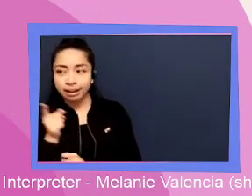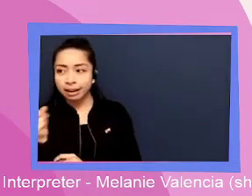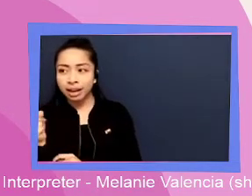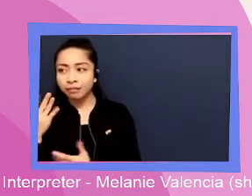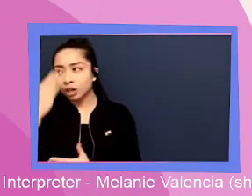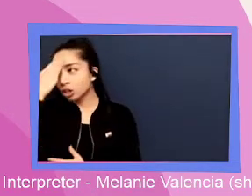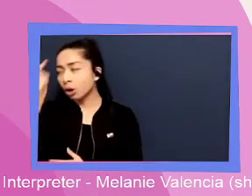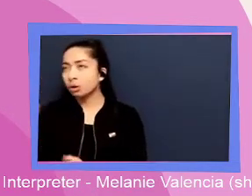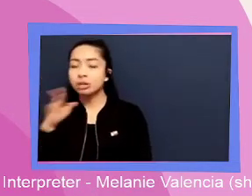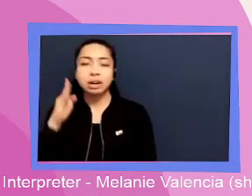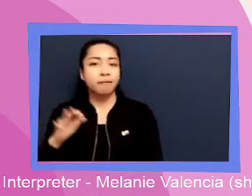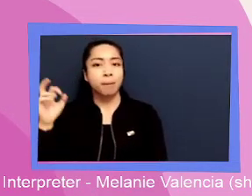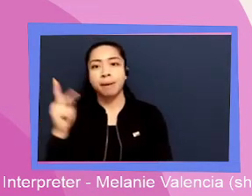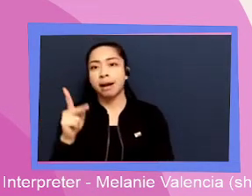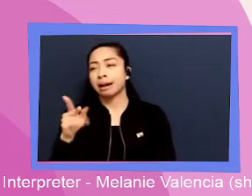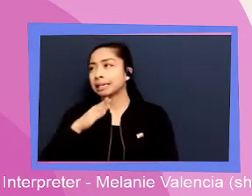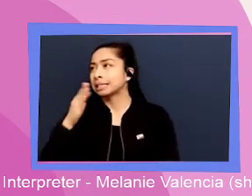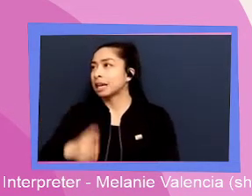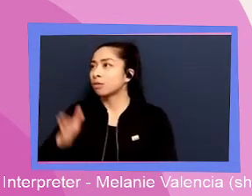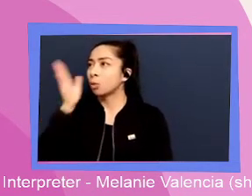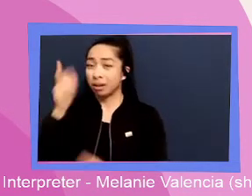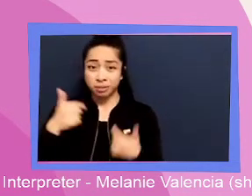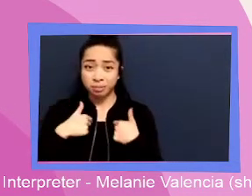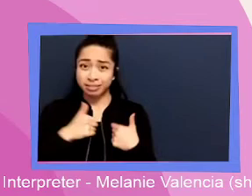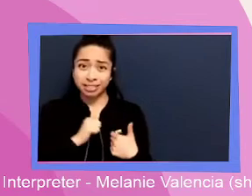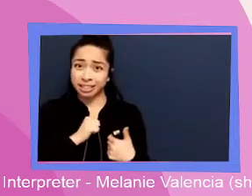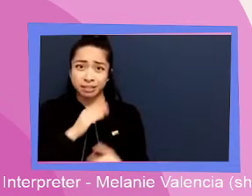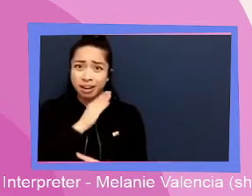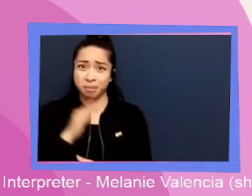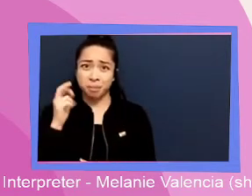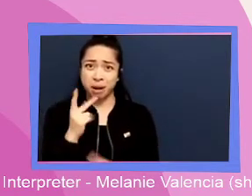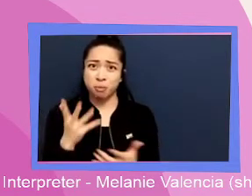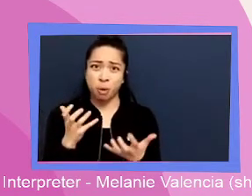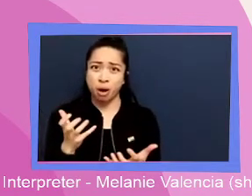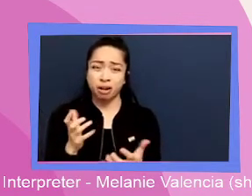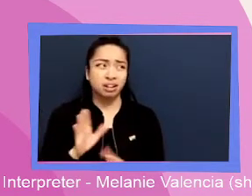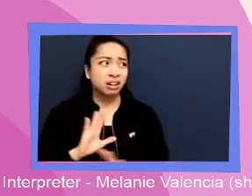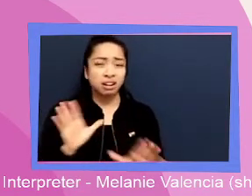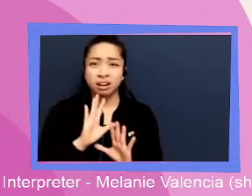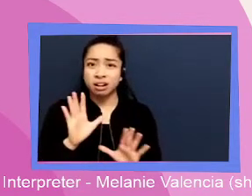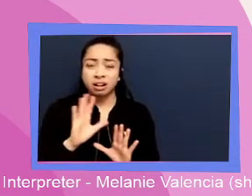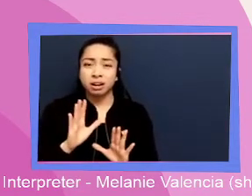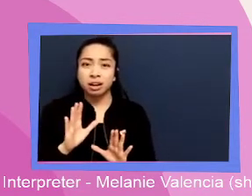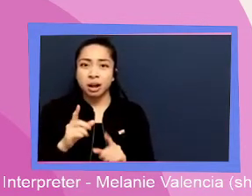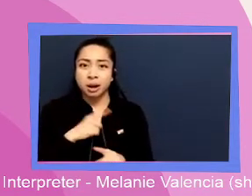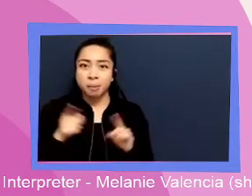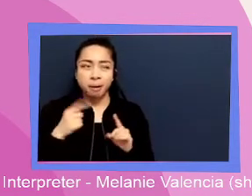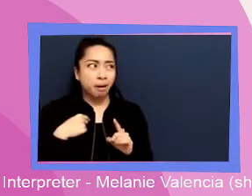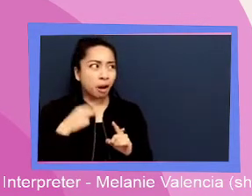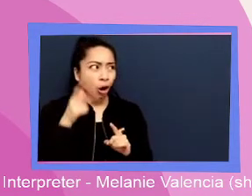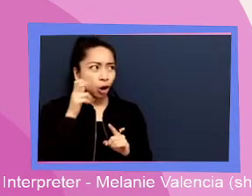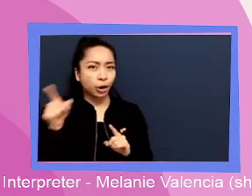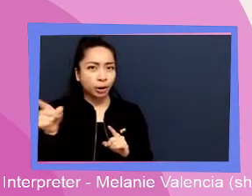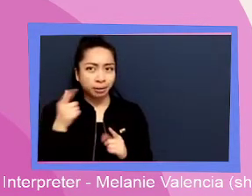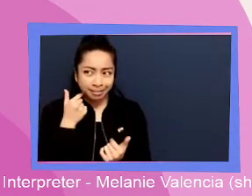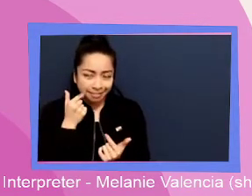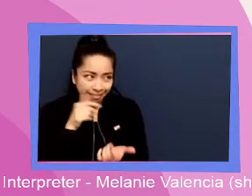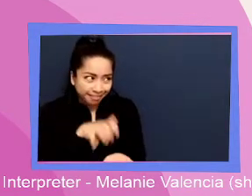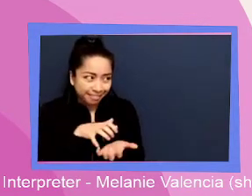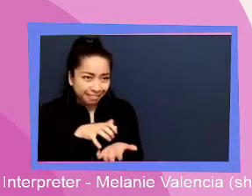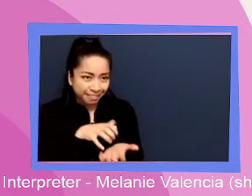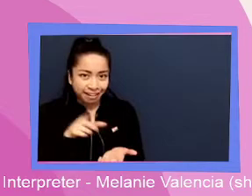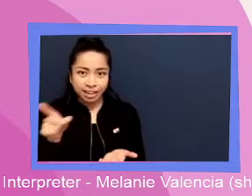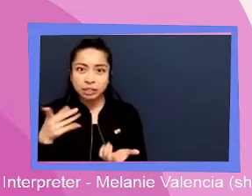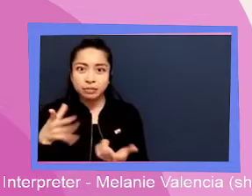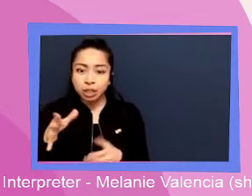here. I never wanted to come back here. But then I heard a fit of giggles from beside me and looked over. Shanti had picked up